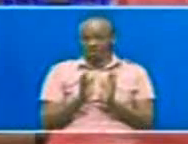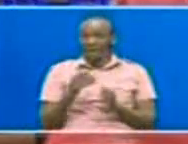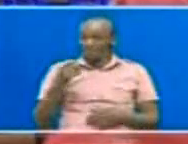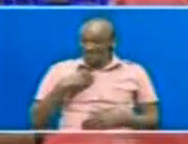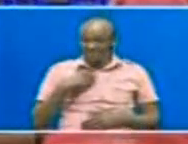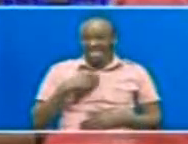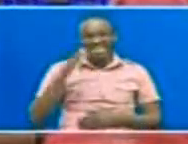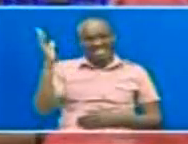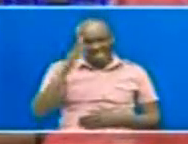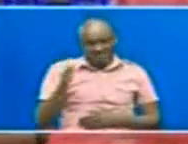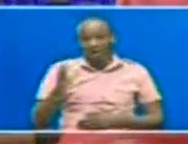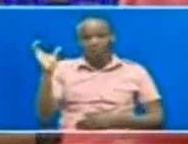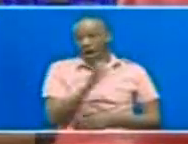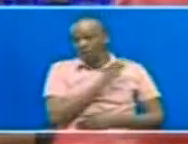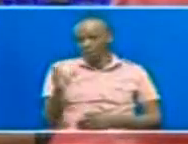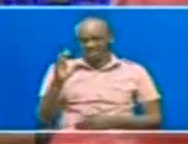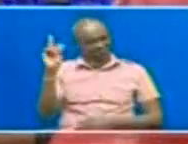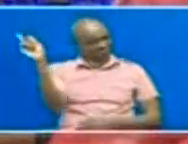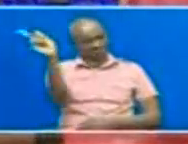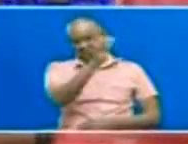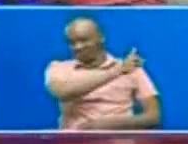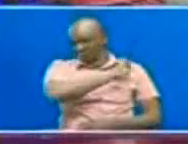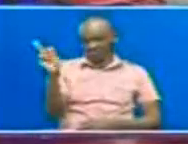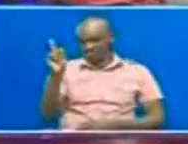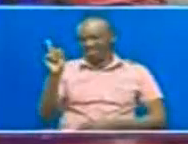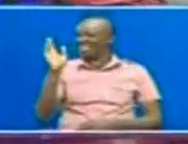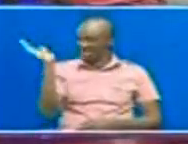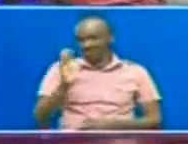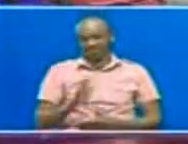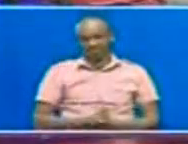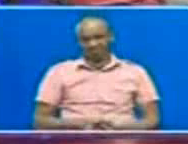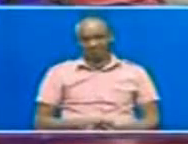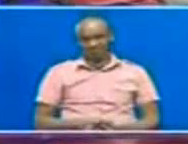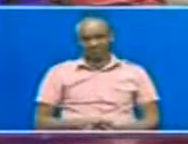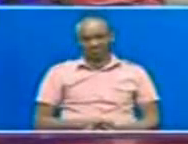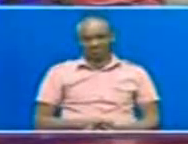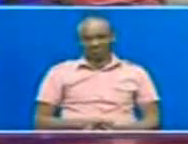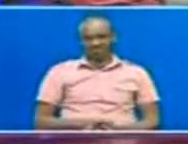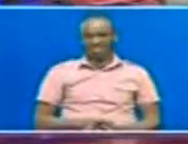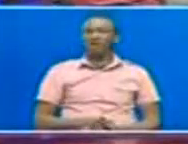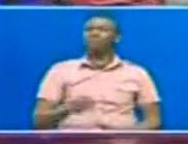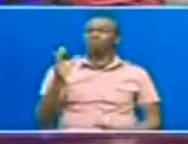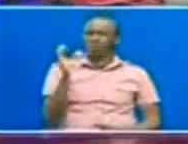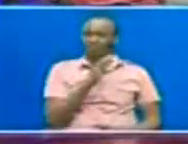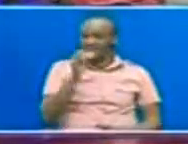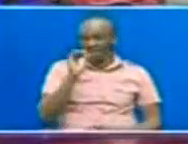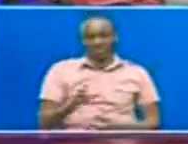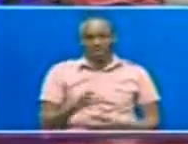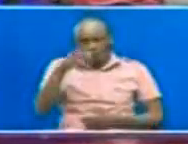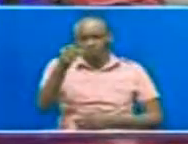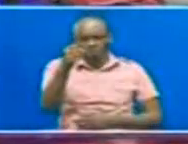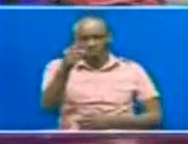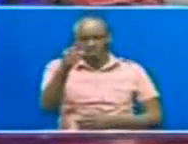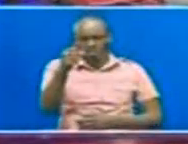I've never taken liquor. Sijakunywa pombe, I've not. Ever? No. Ever? Sijakunywa pombe, sijabu te sigara.